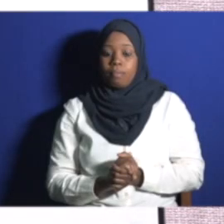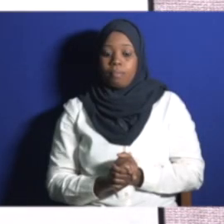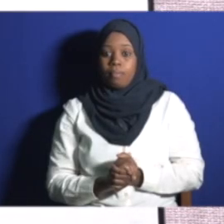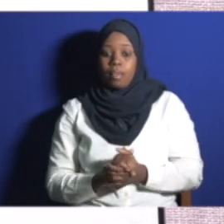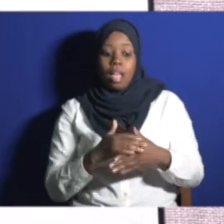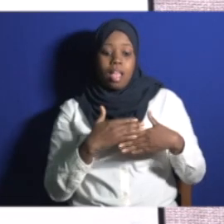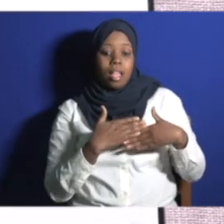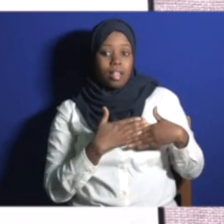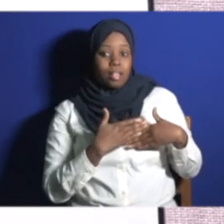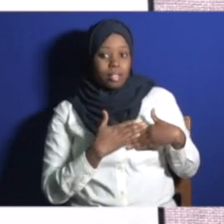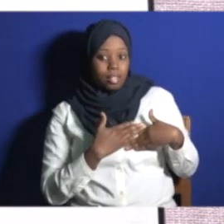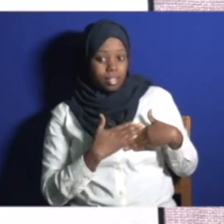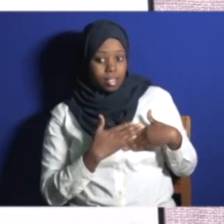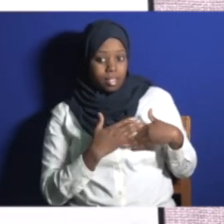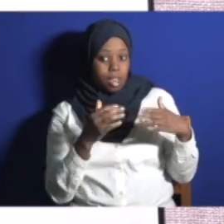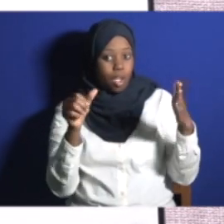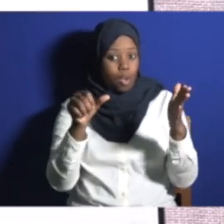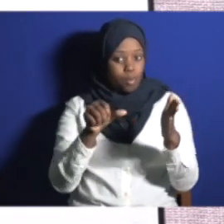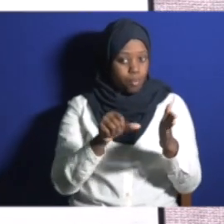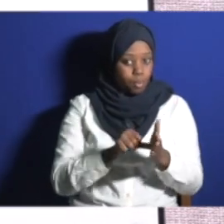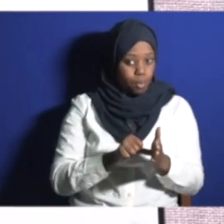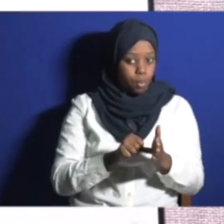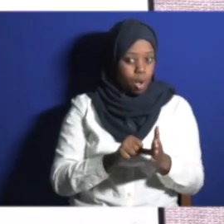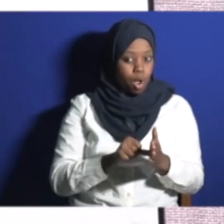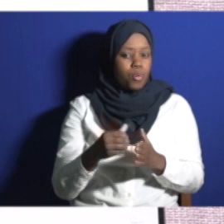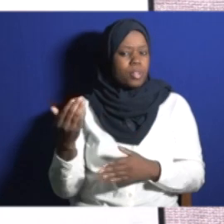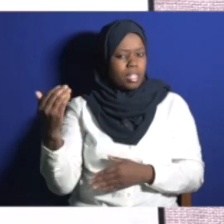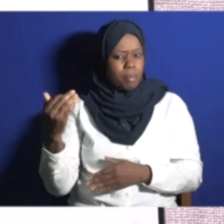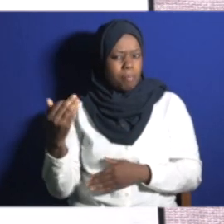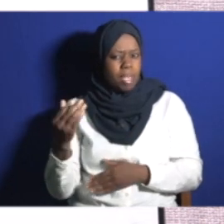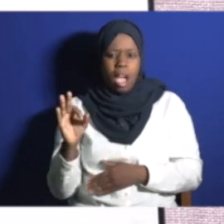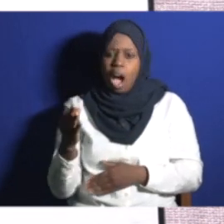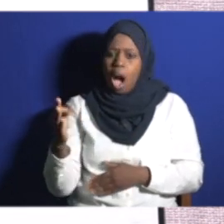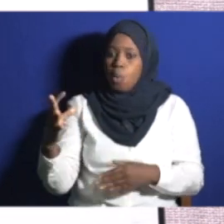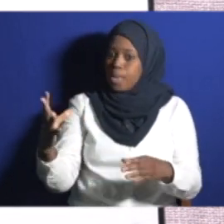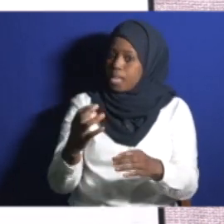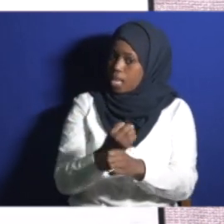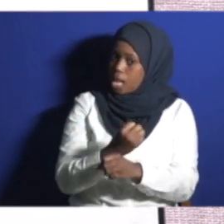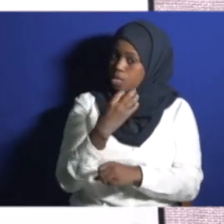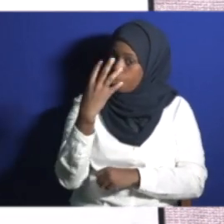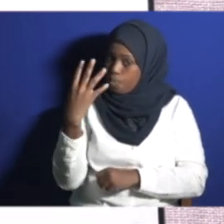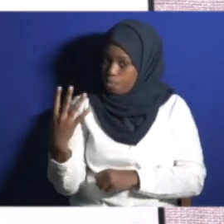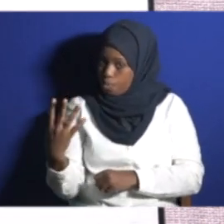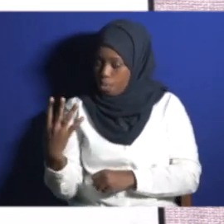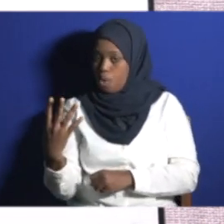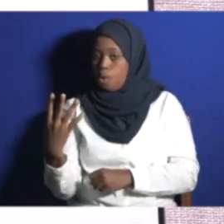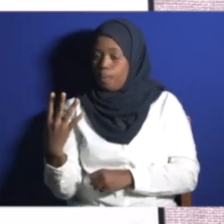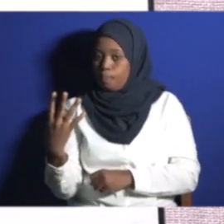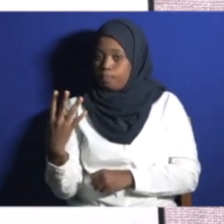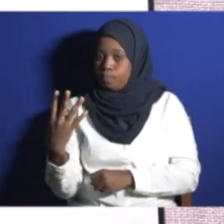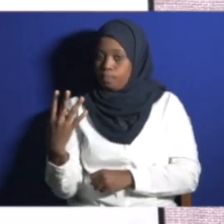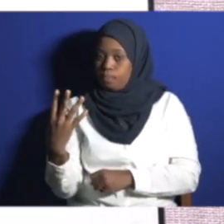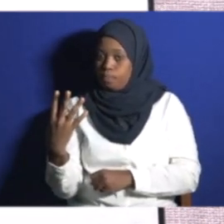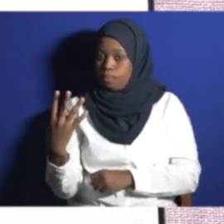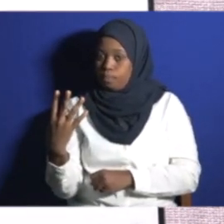Dear viewer, can you tell me how do we get 4 from the square of numbers? Can you tell me how do we